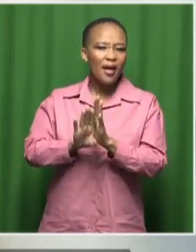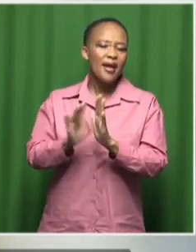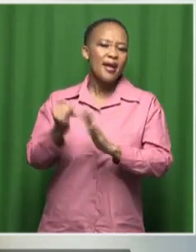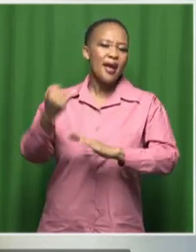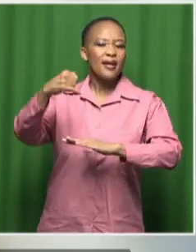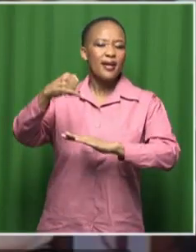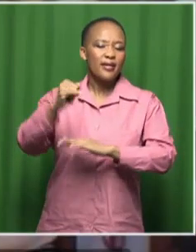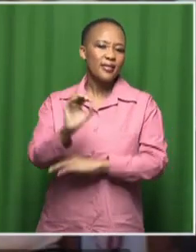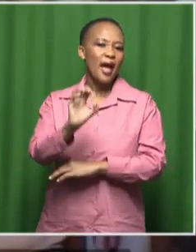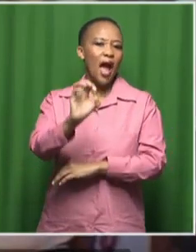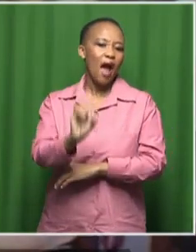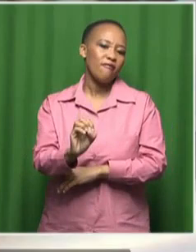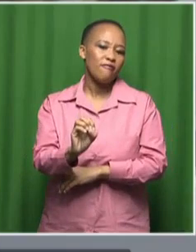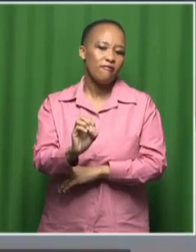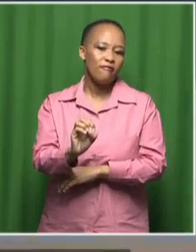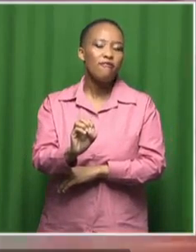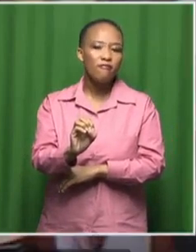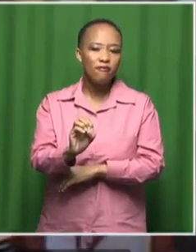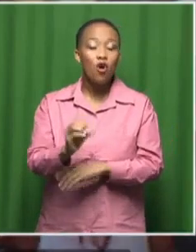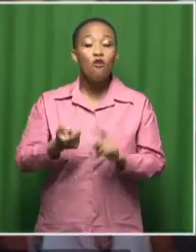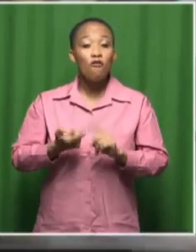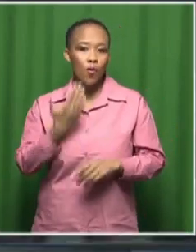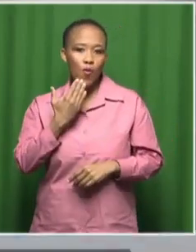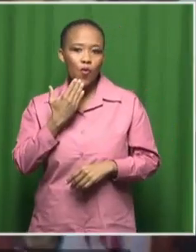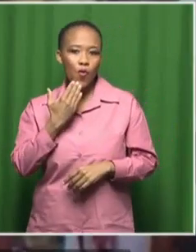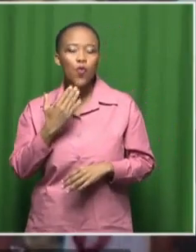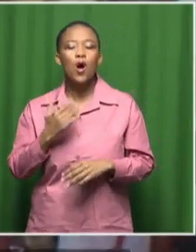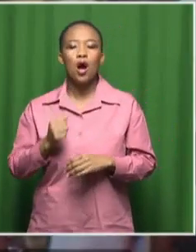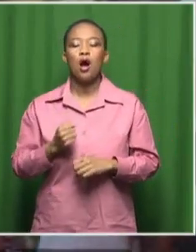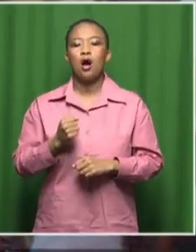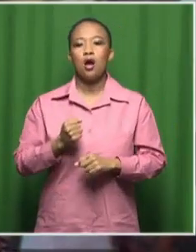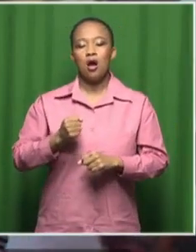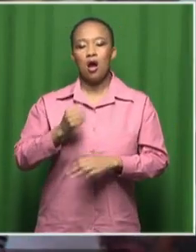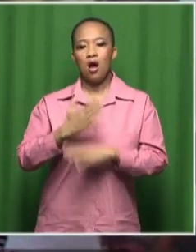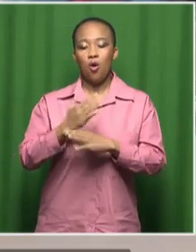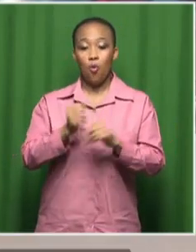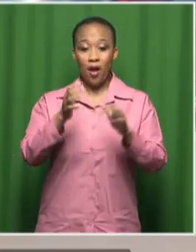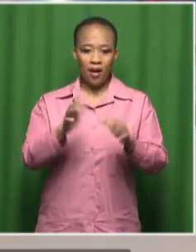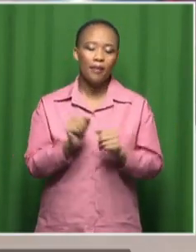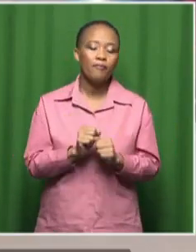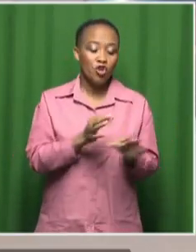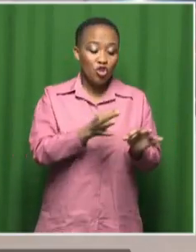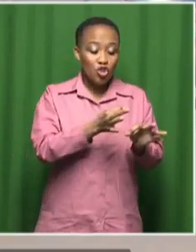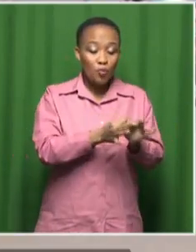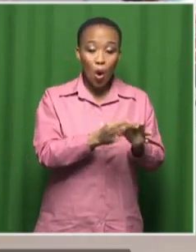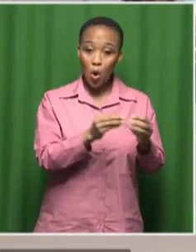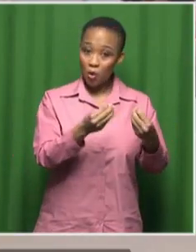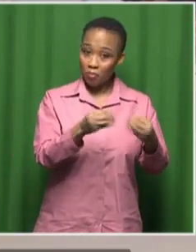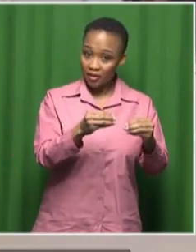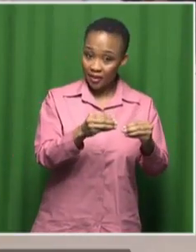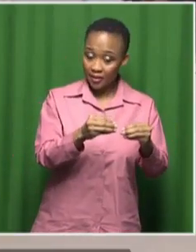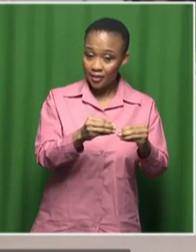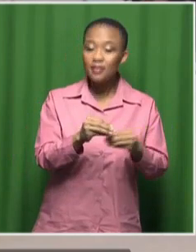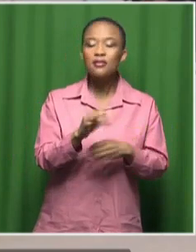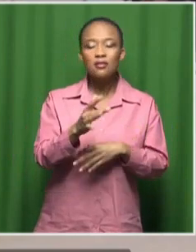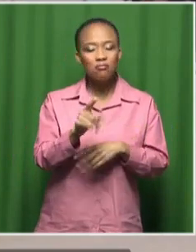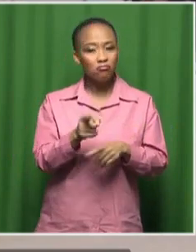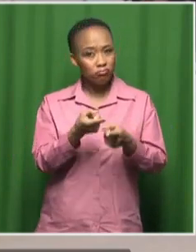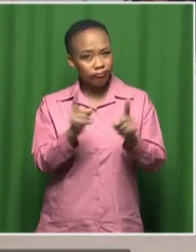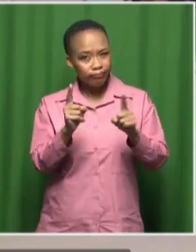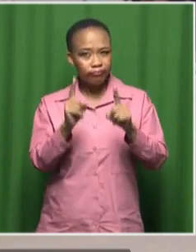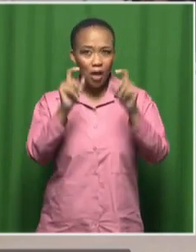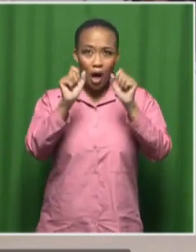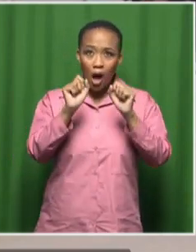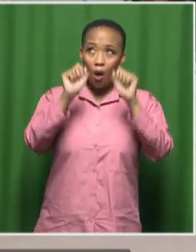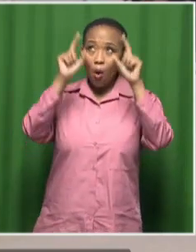by employers. The disheartening aspect of all this is that it seems that many small businesses or entrepreneurs are not aware about this